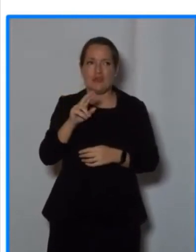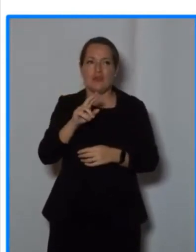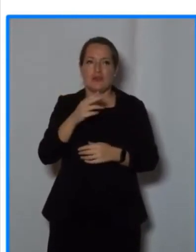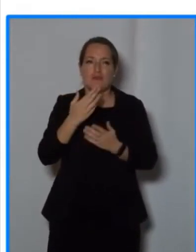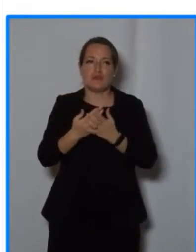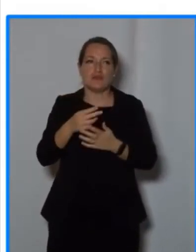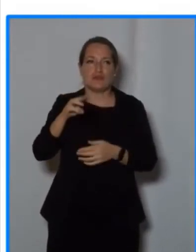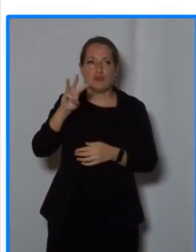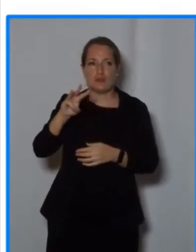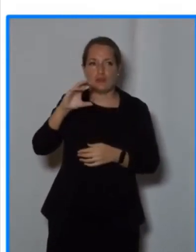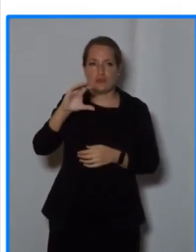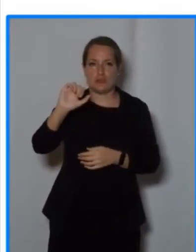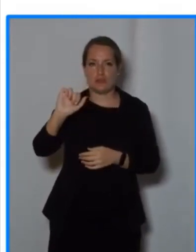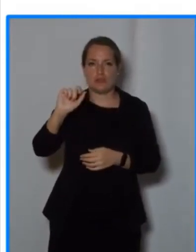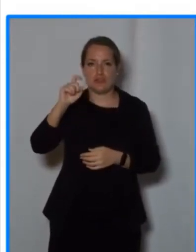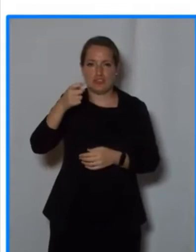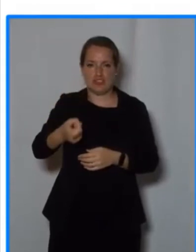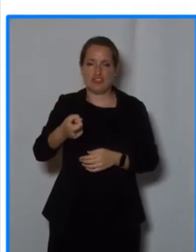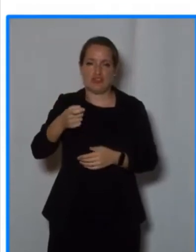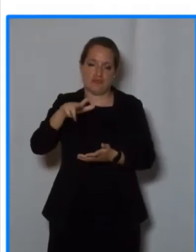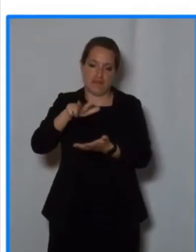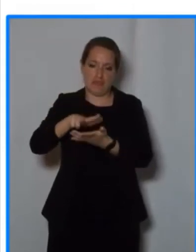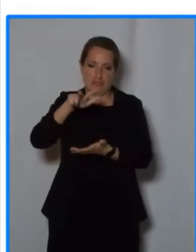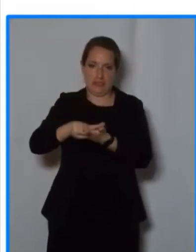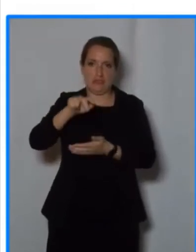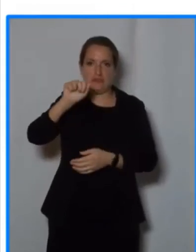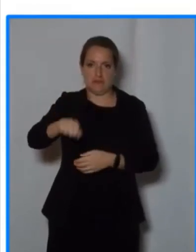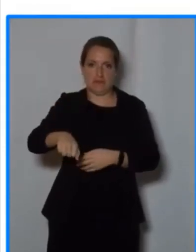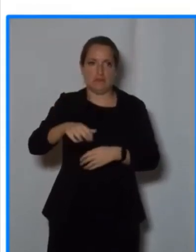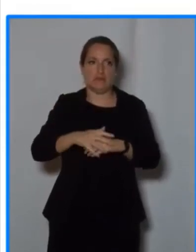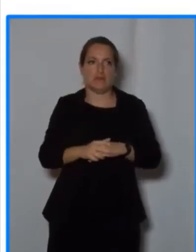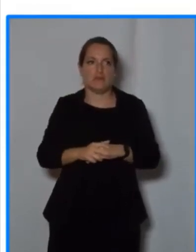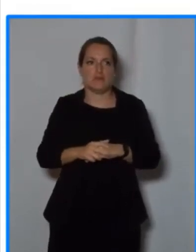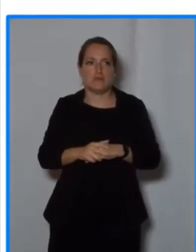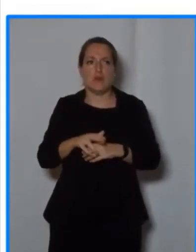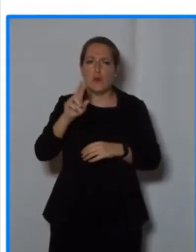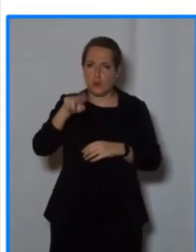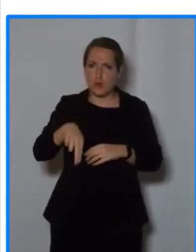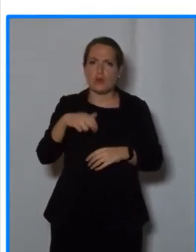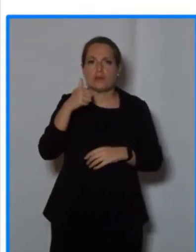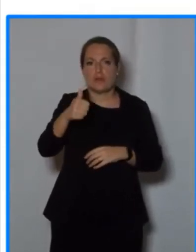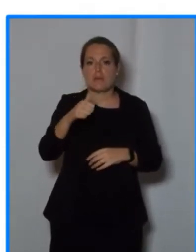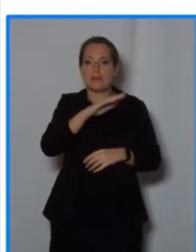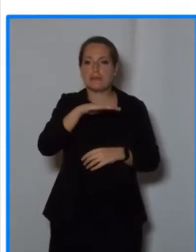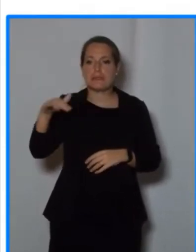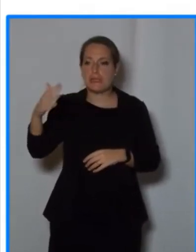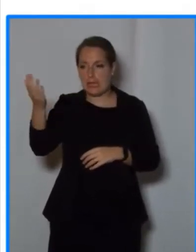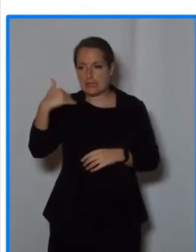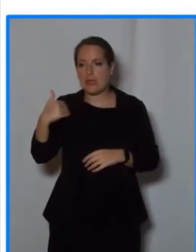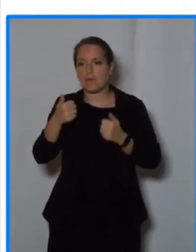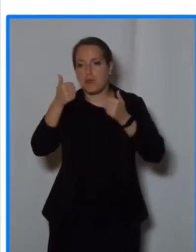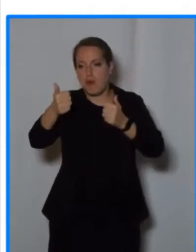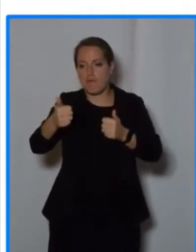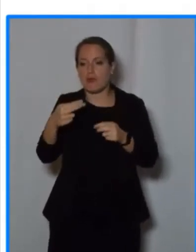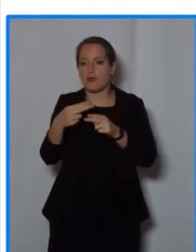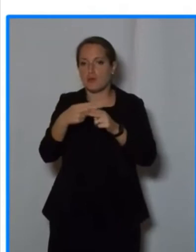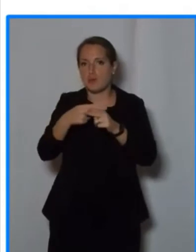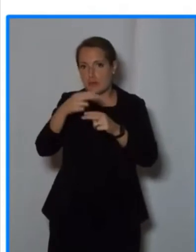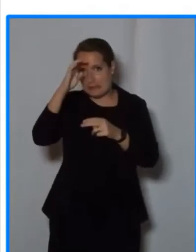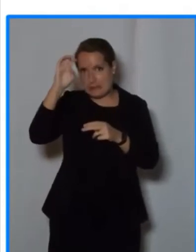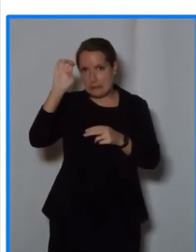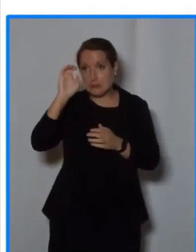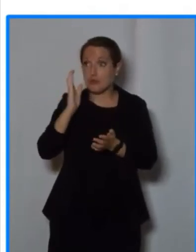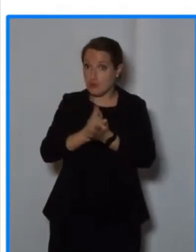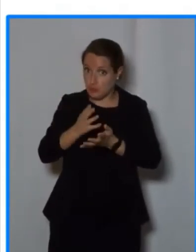it is beneficial to assess use cases with keyboard only and with assistive tech to make sure that user experience is as